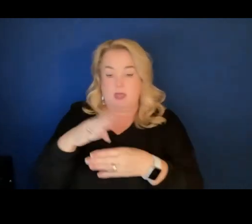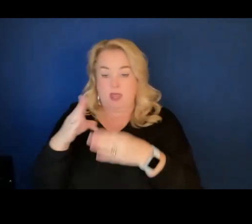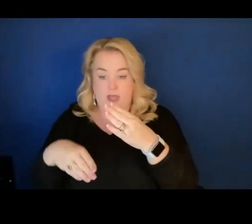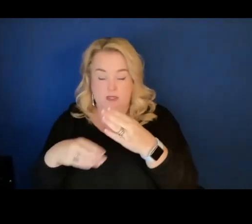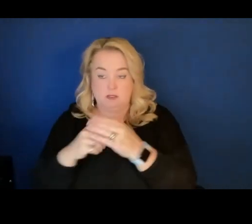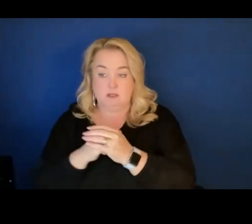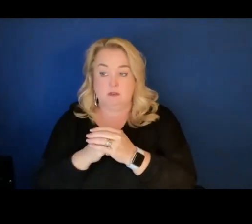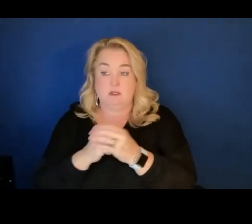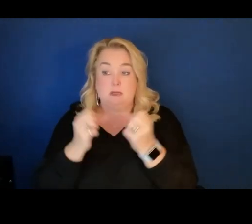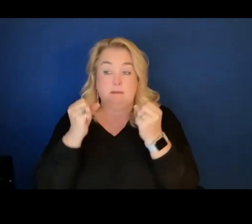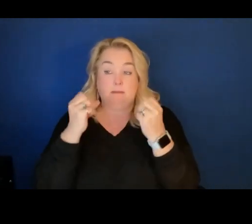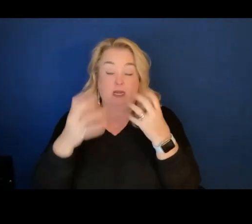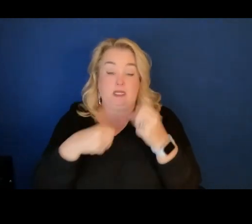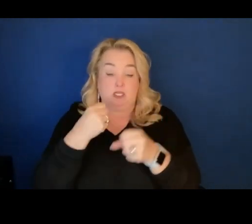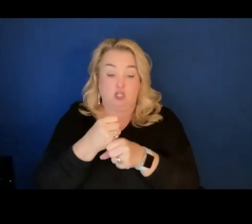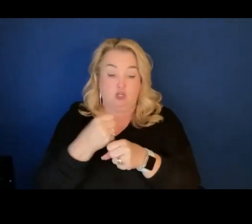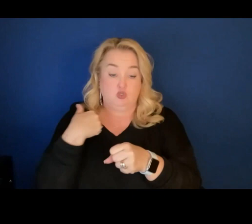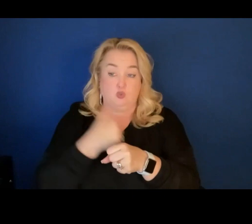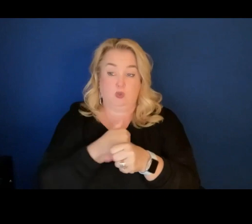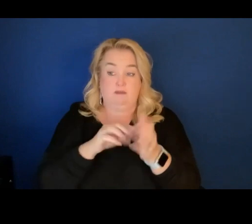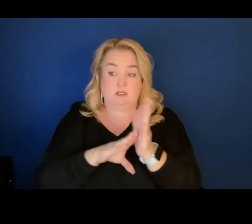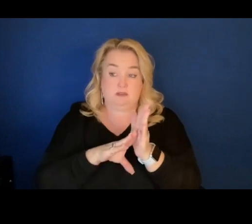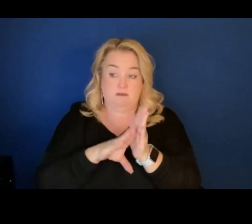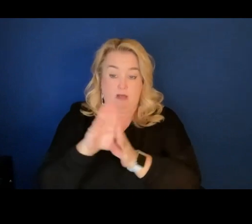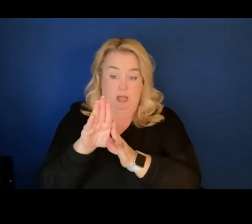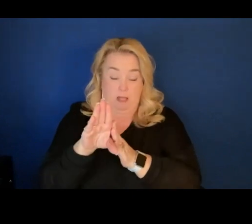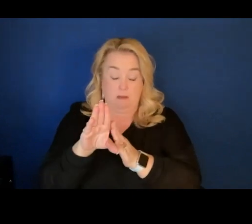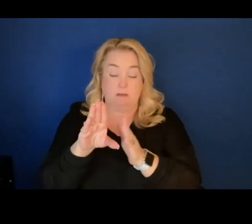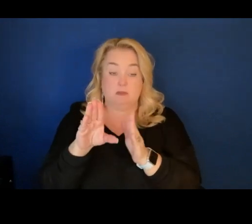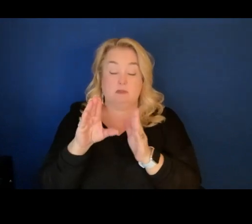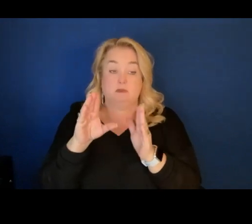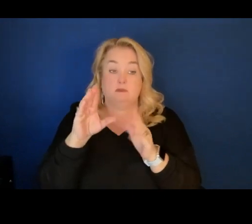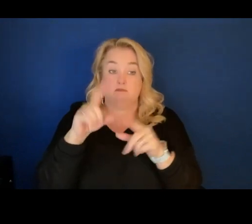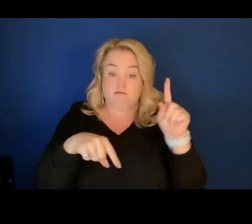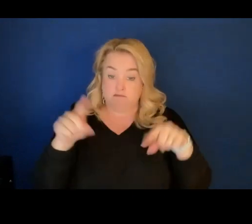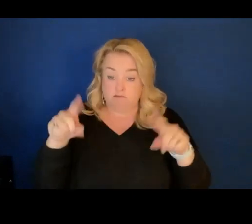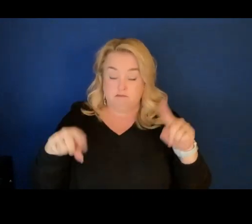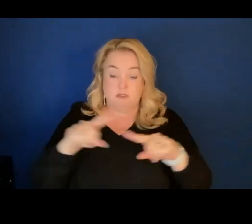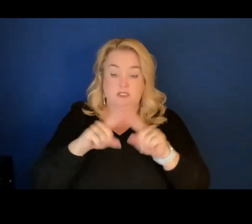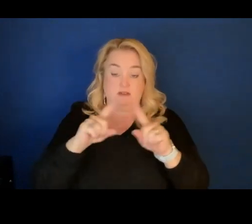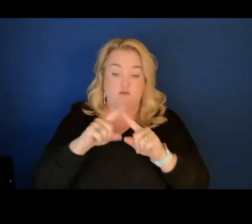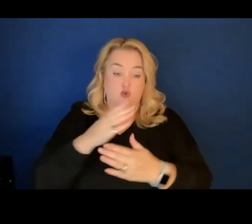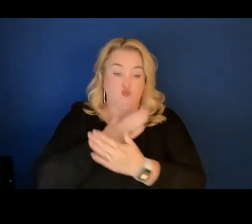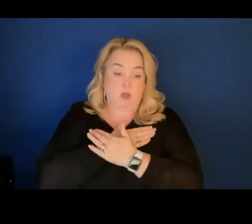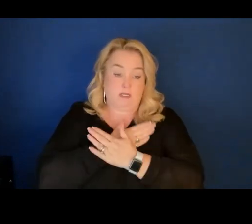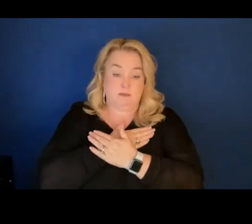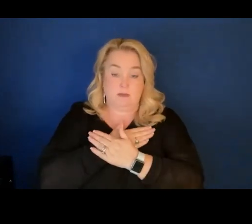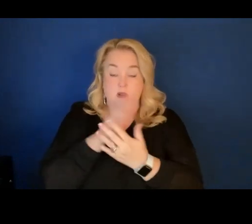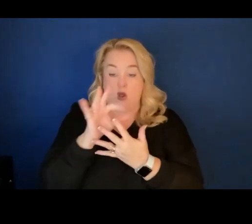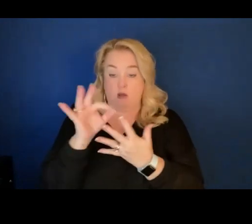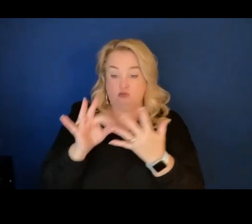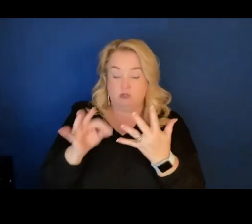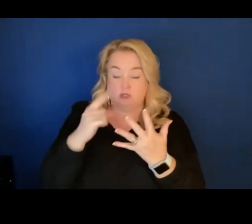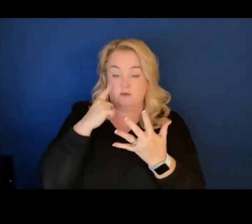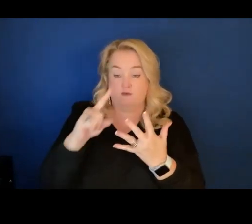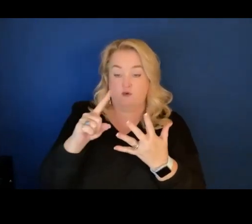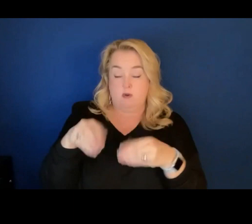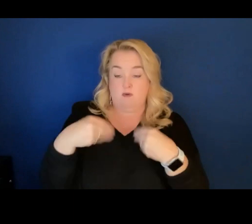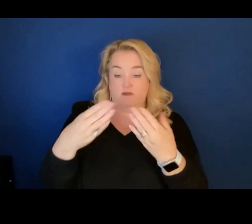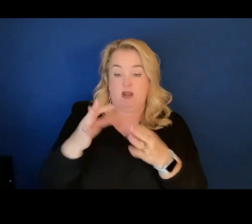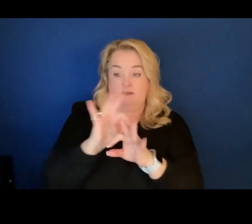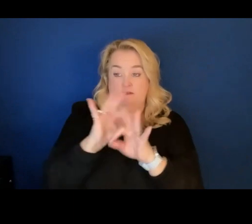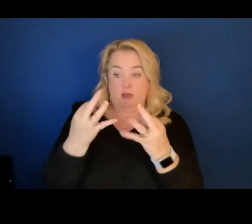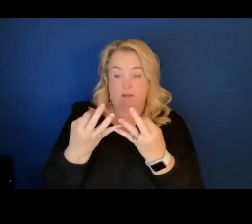the years, Family Means has developed quite a spectrum of respite options that caregiving families tap